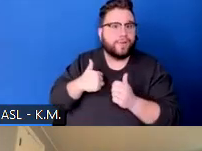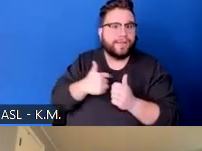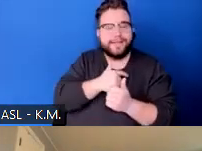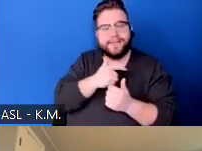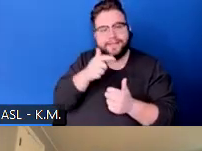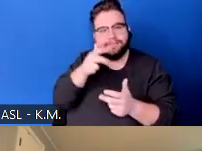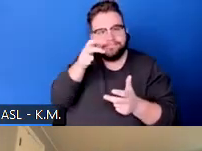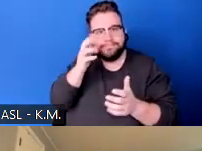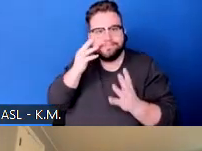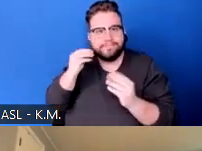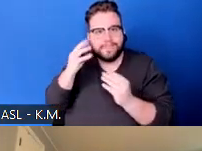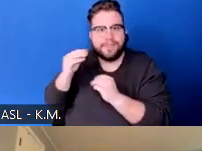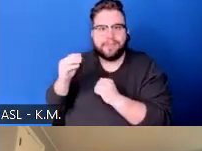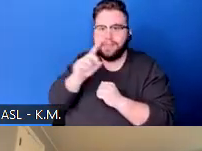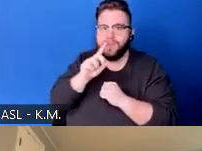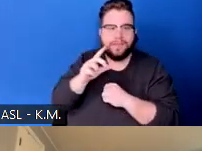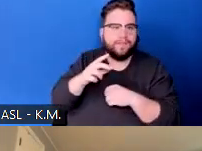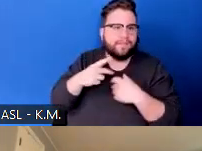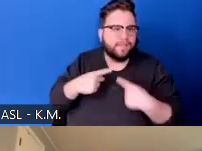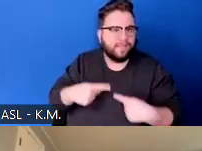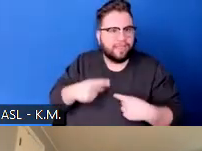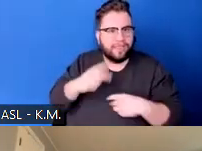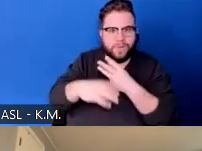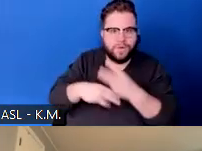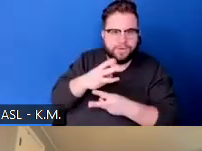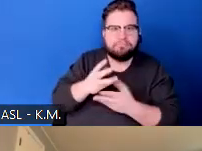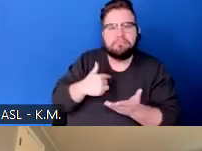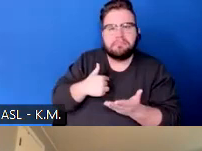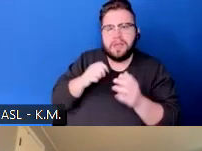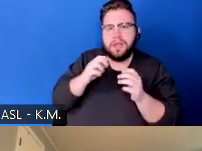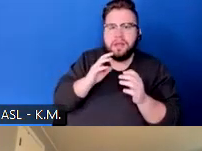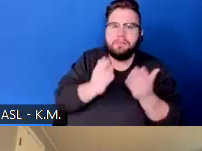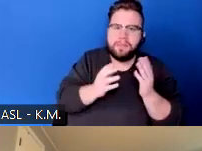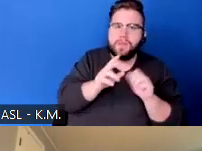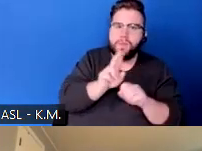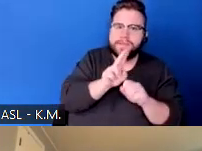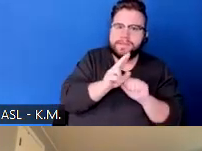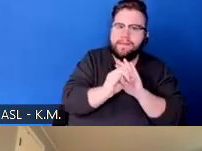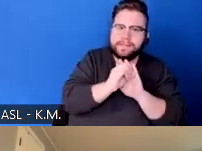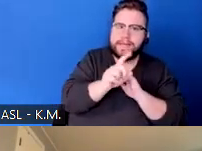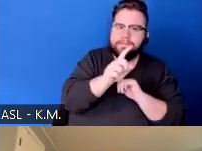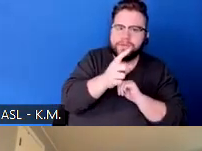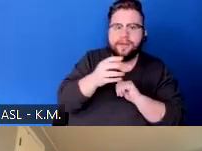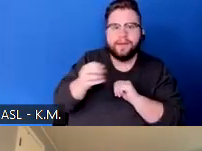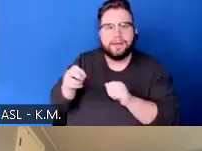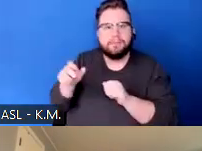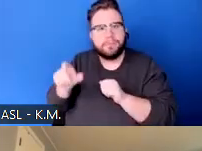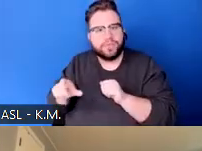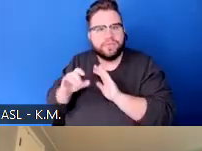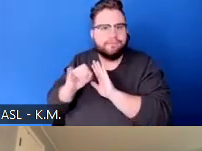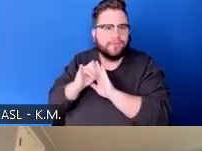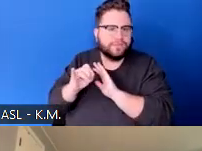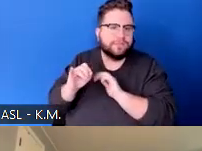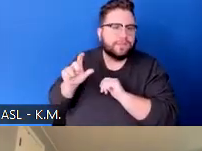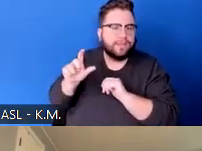So as a note, I'm going to be switching back and forth between using identity first and person first language, so autistic versus with